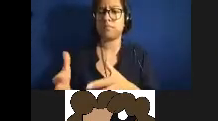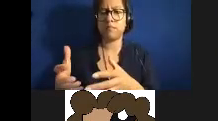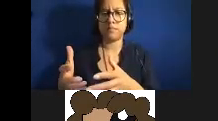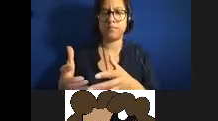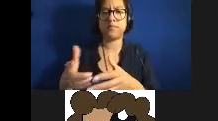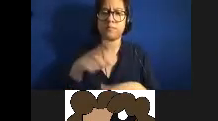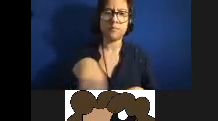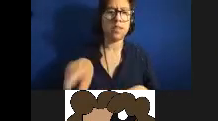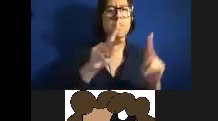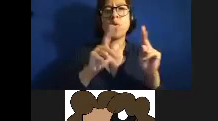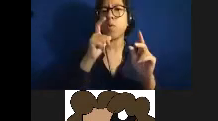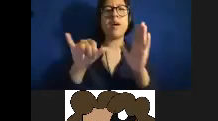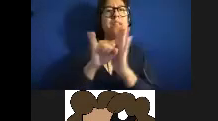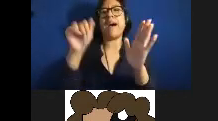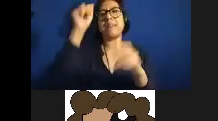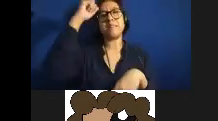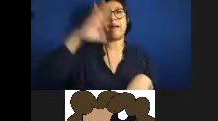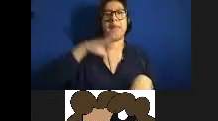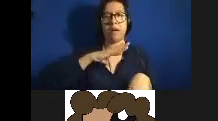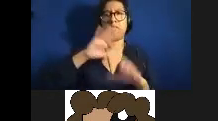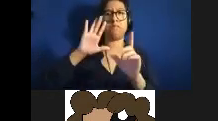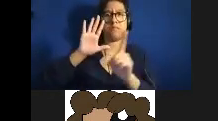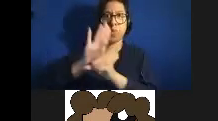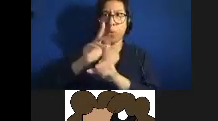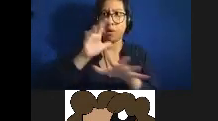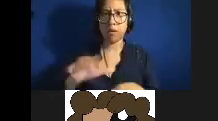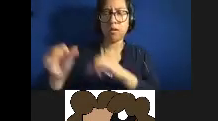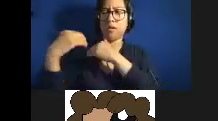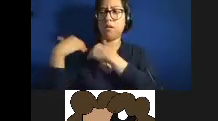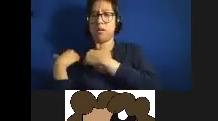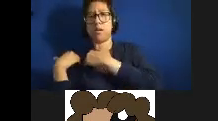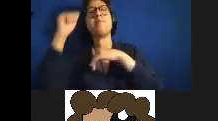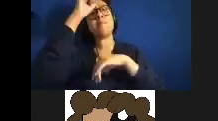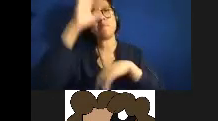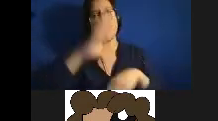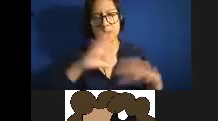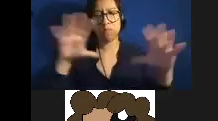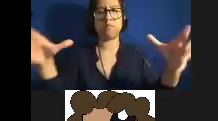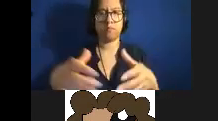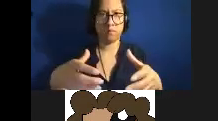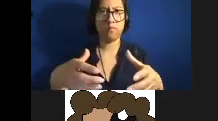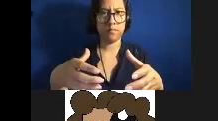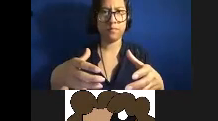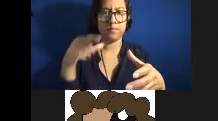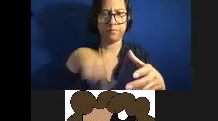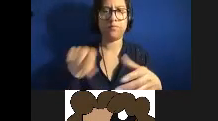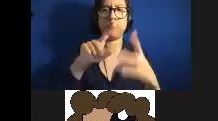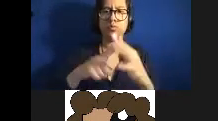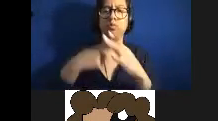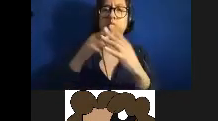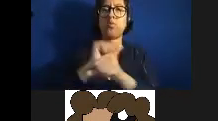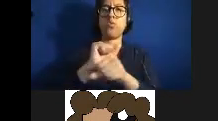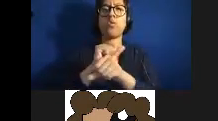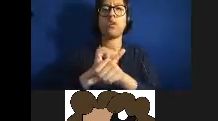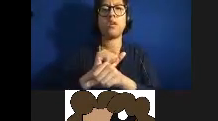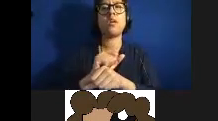people who don't identify as men, right? Like, this should be the work of men, right? And with that, right, like, there needs to be a